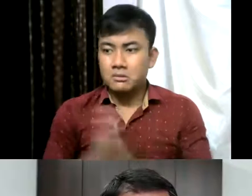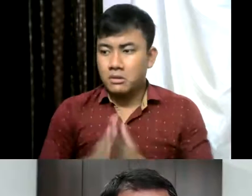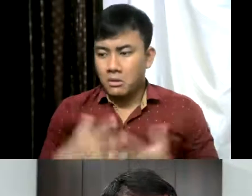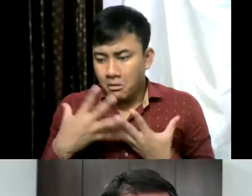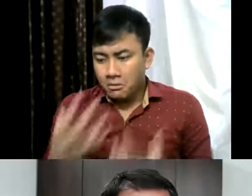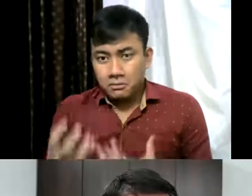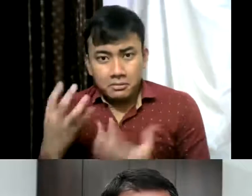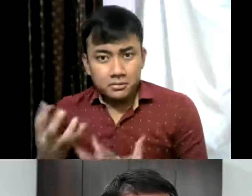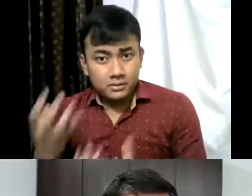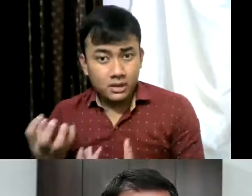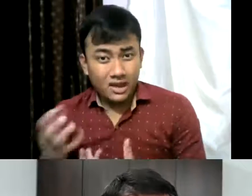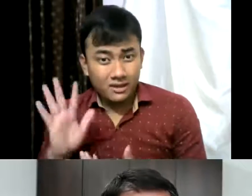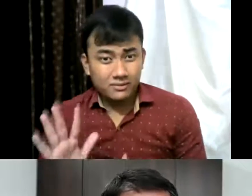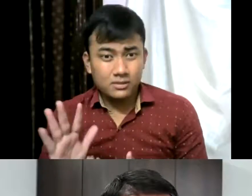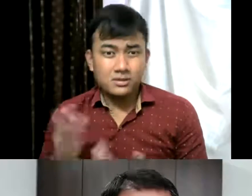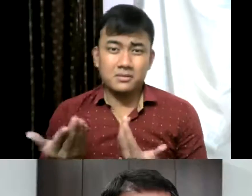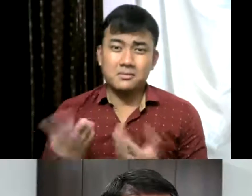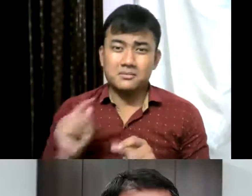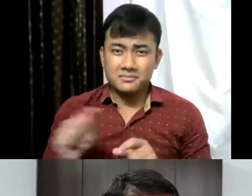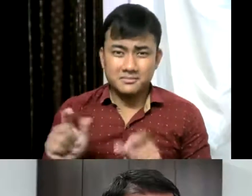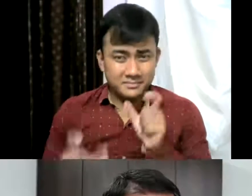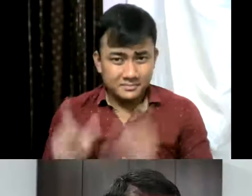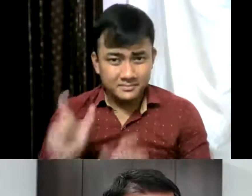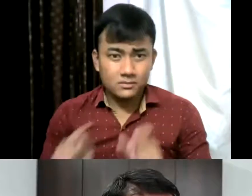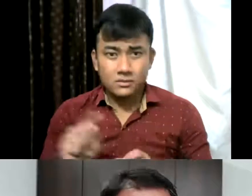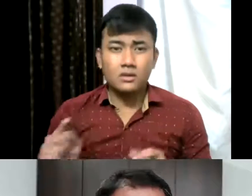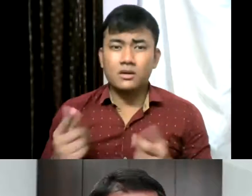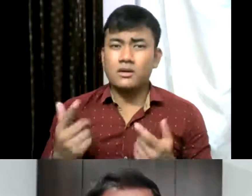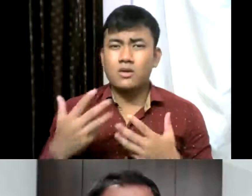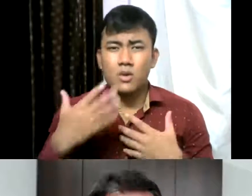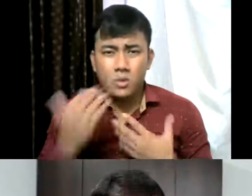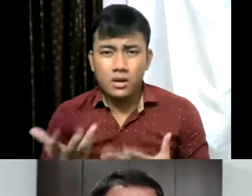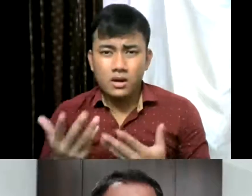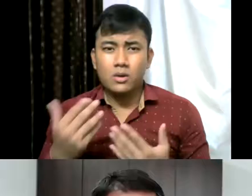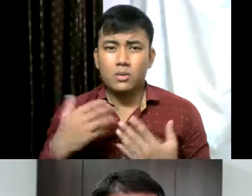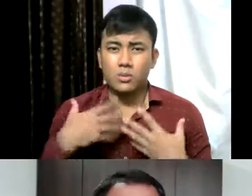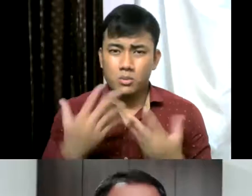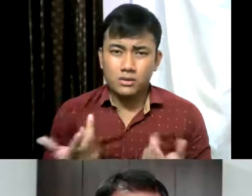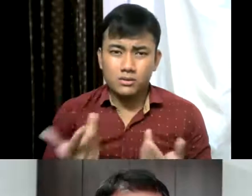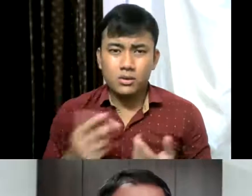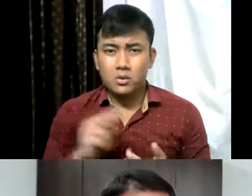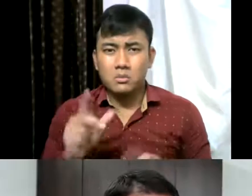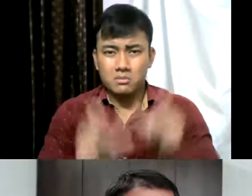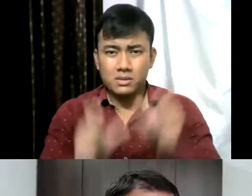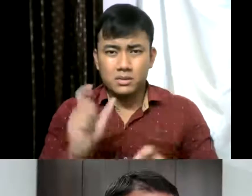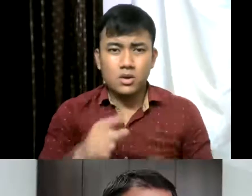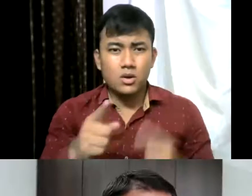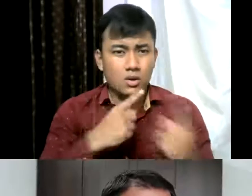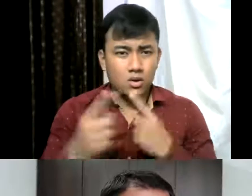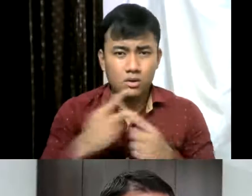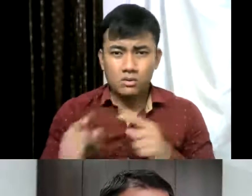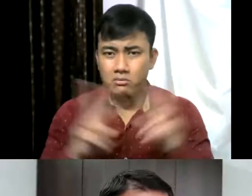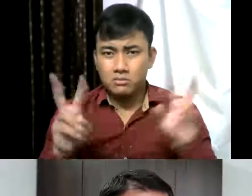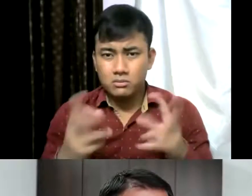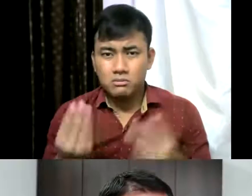was speaking about is being laid out in all of these forms of just for fans account, OnlyFans account. Every gym boy you talk about has one OnlyFans, or